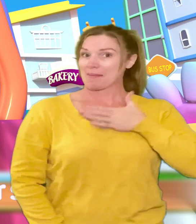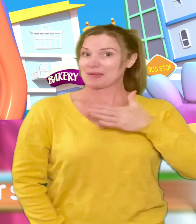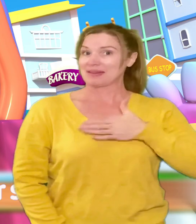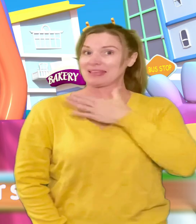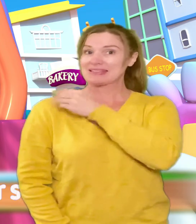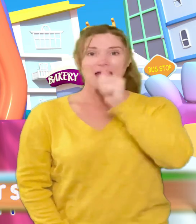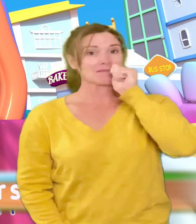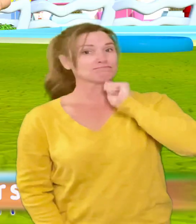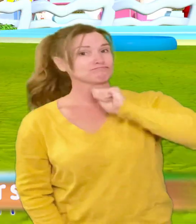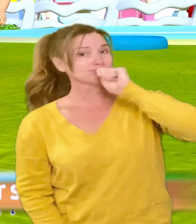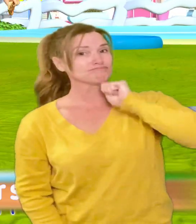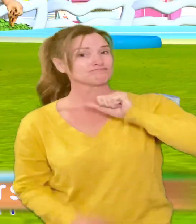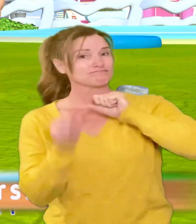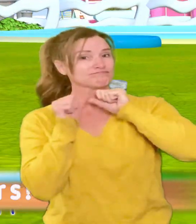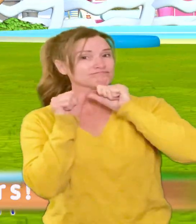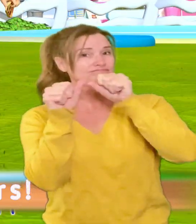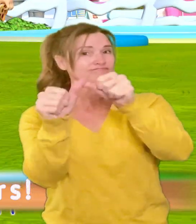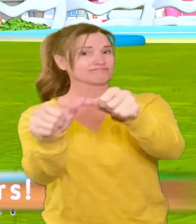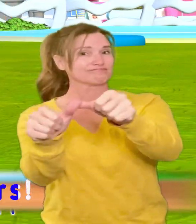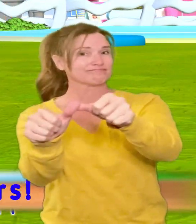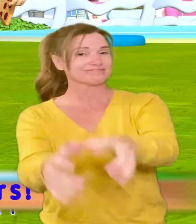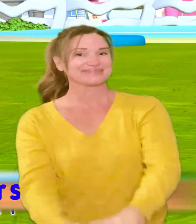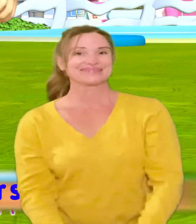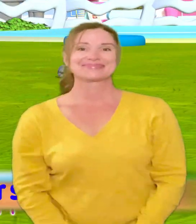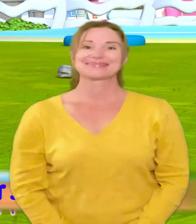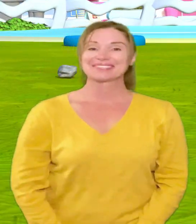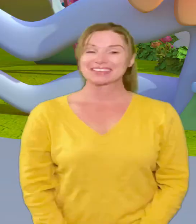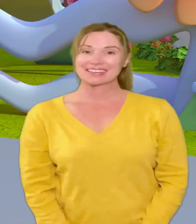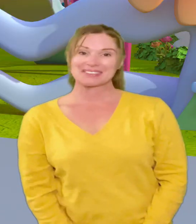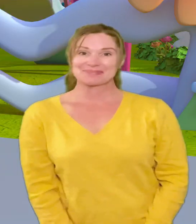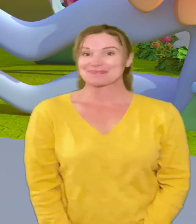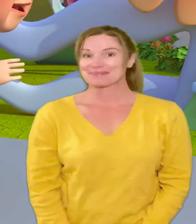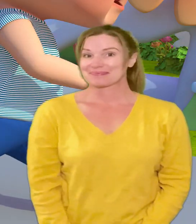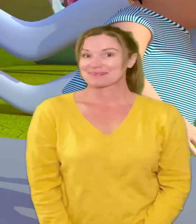With happiness and wild scrapers